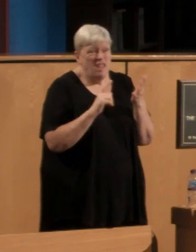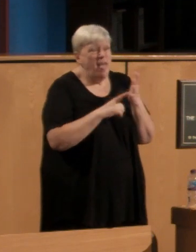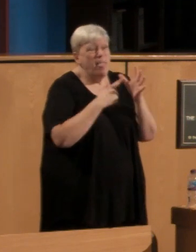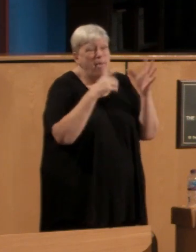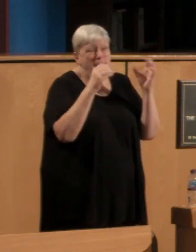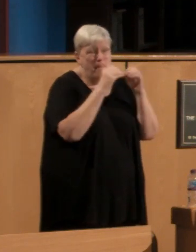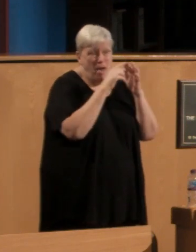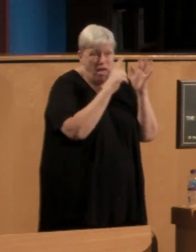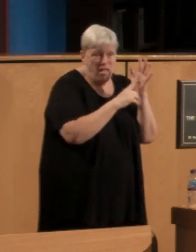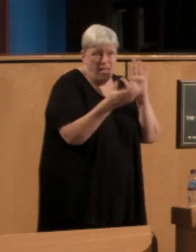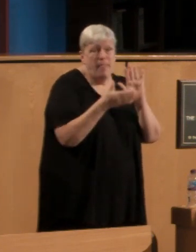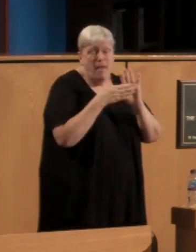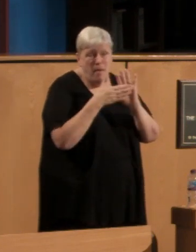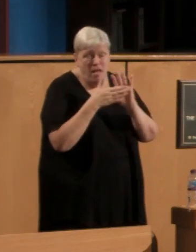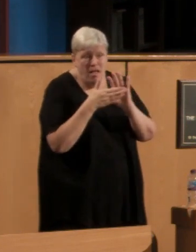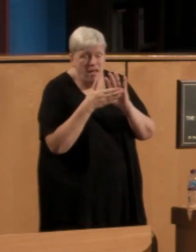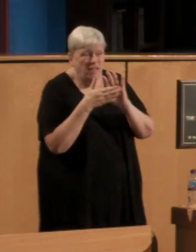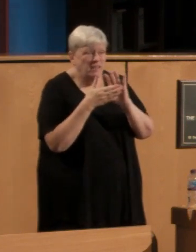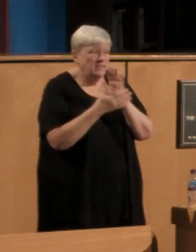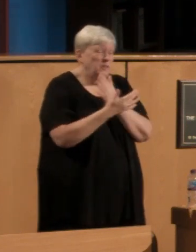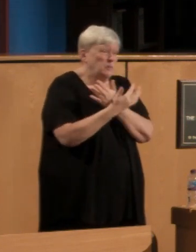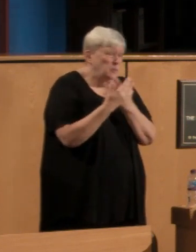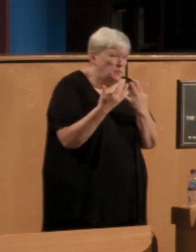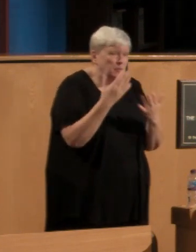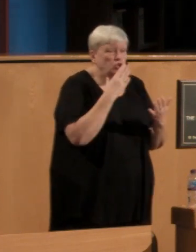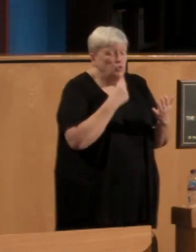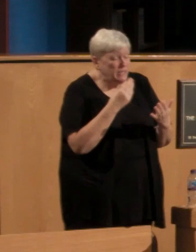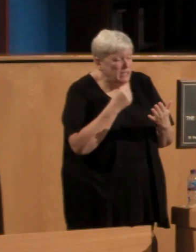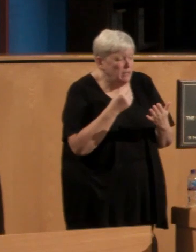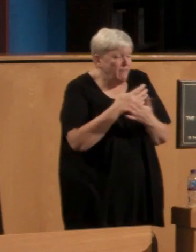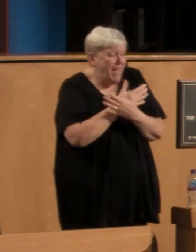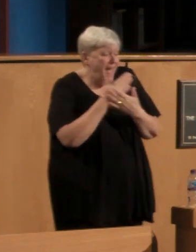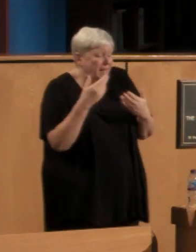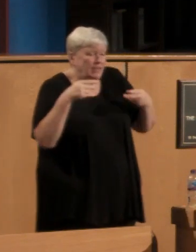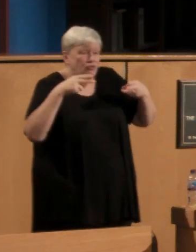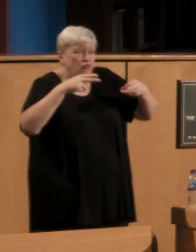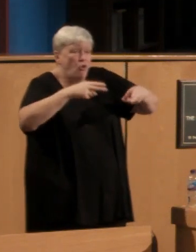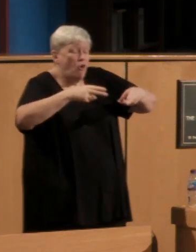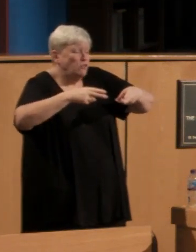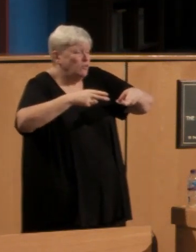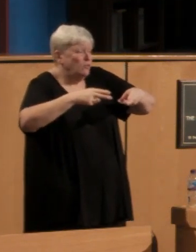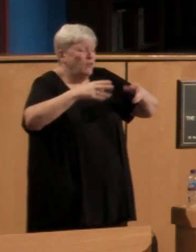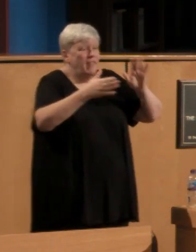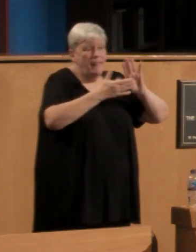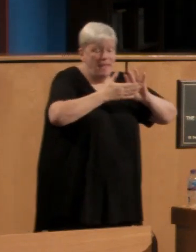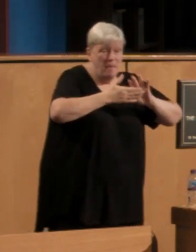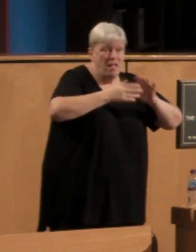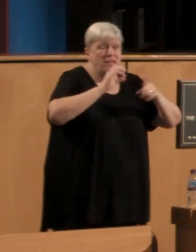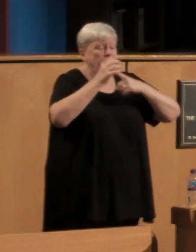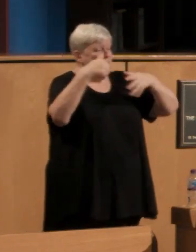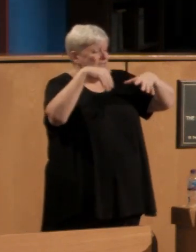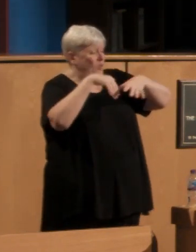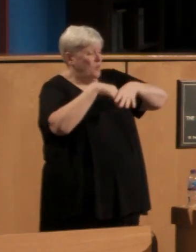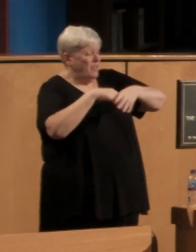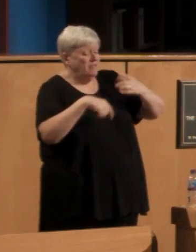so has all the uses of any sort of label, especially within a genre